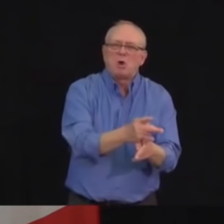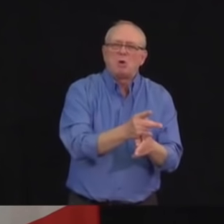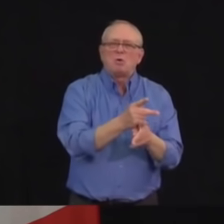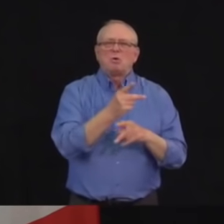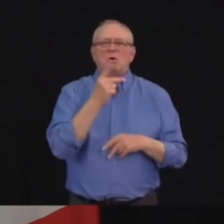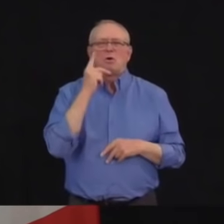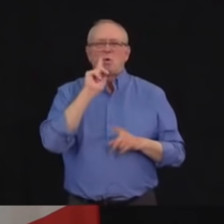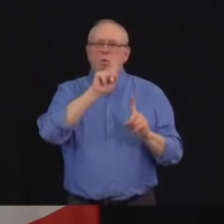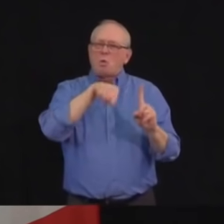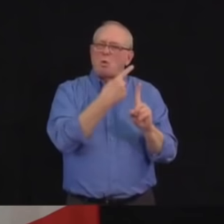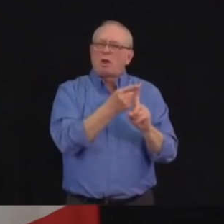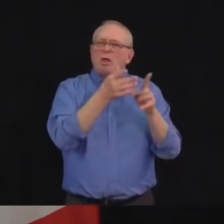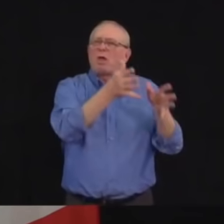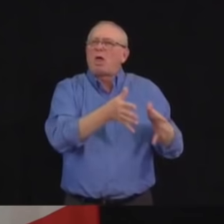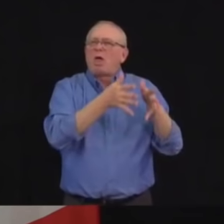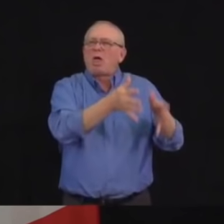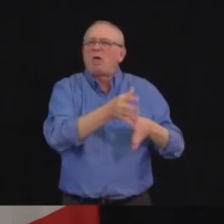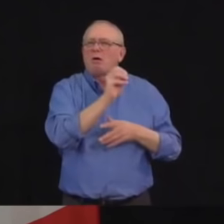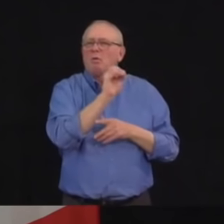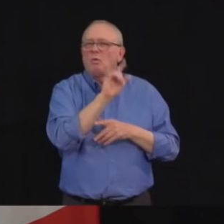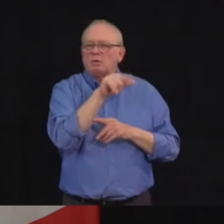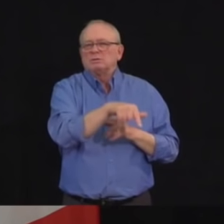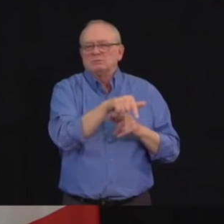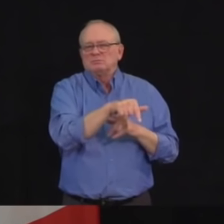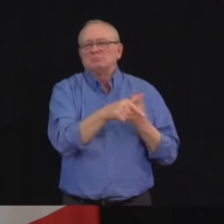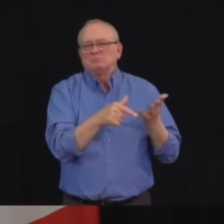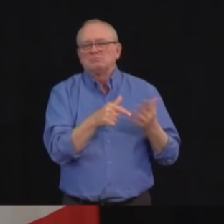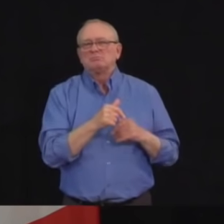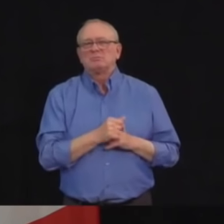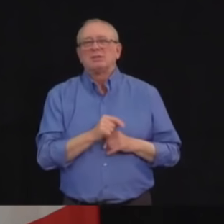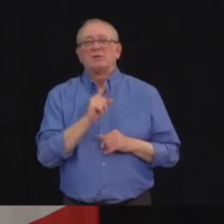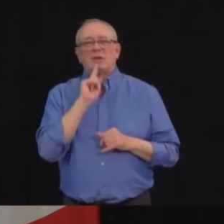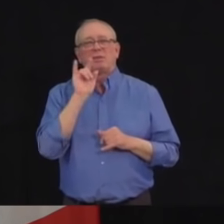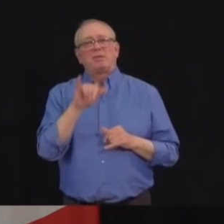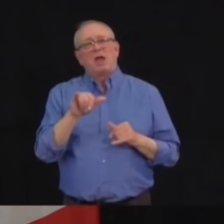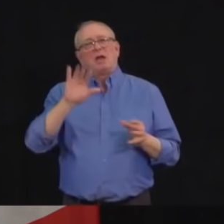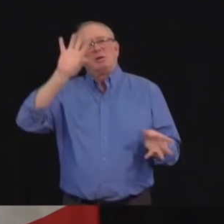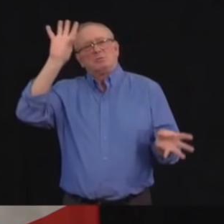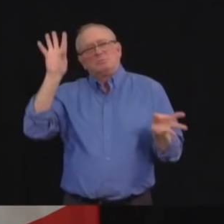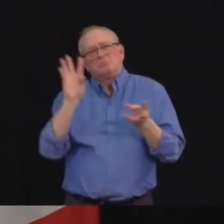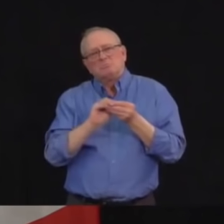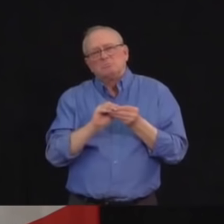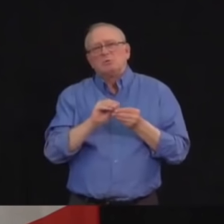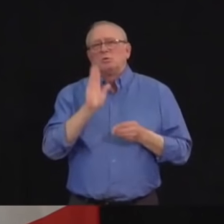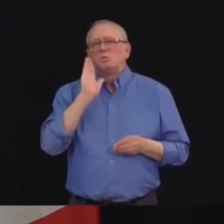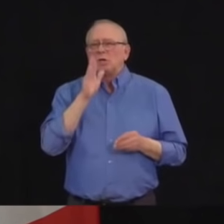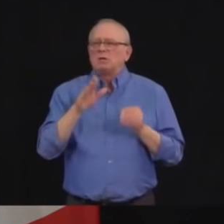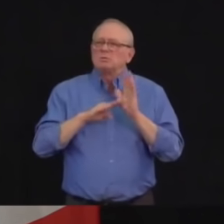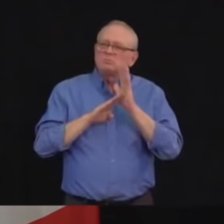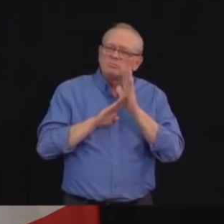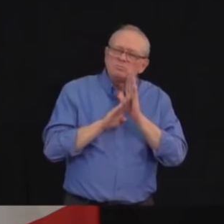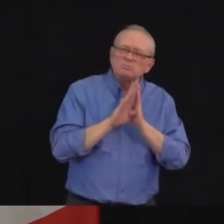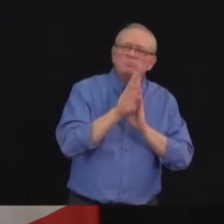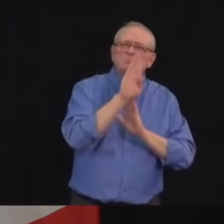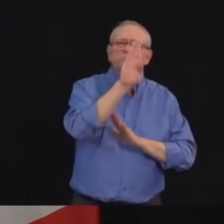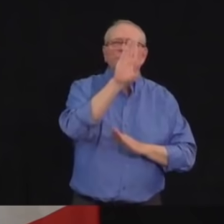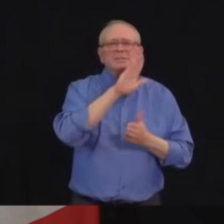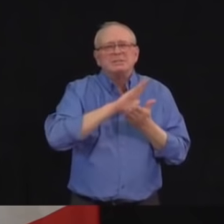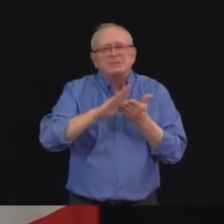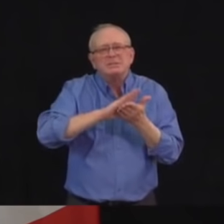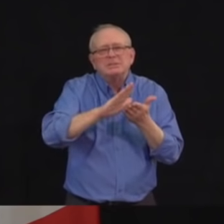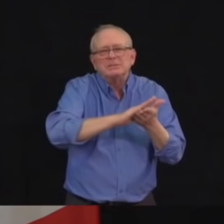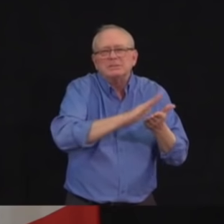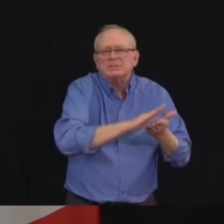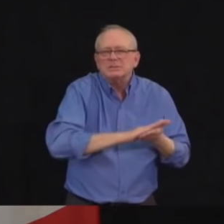well reclamation and completion work all across the province, we hope starting immediately. And I want to